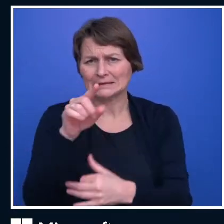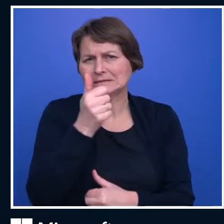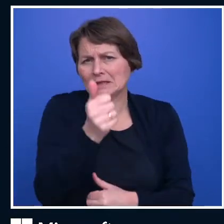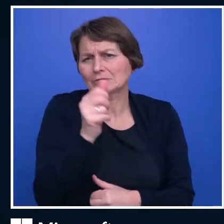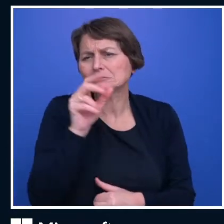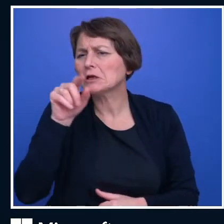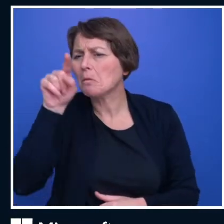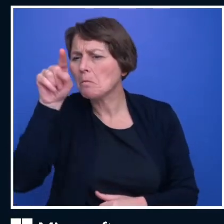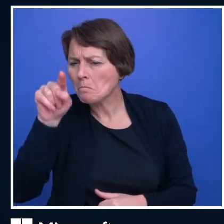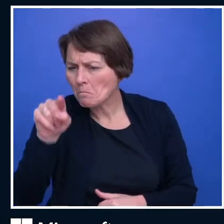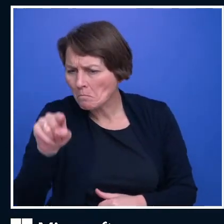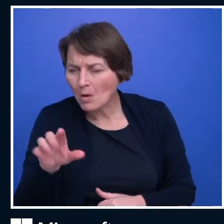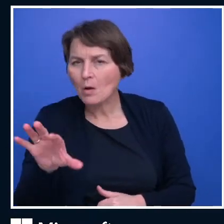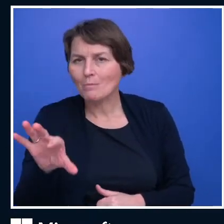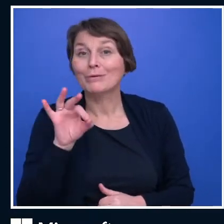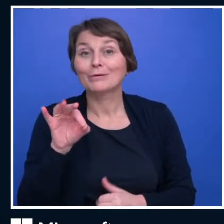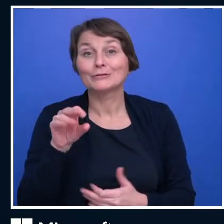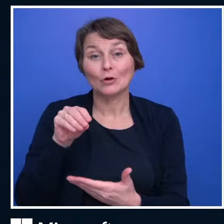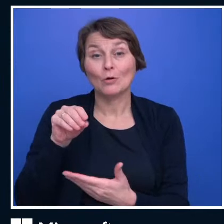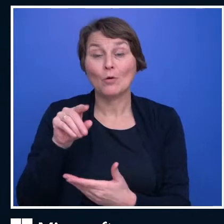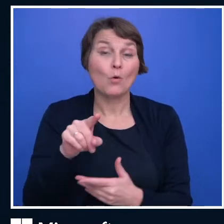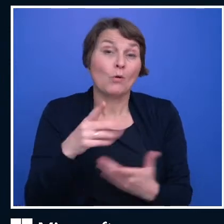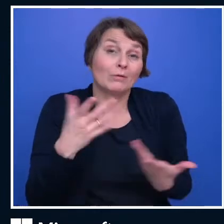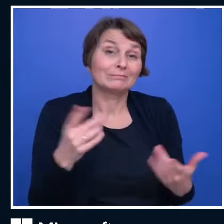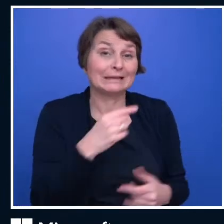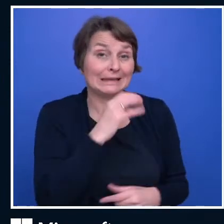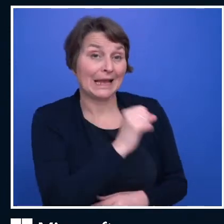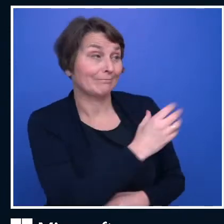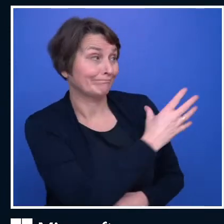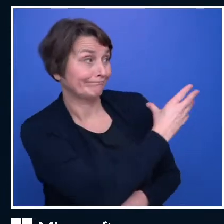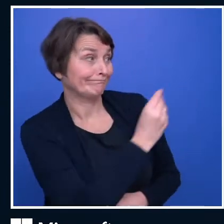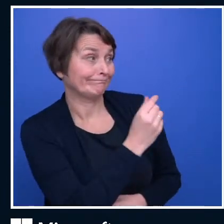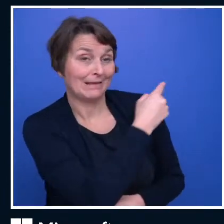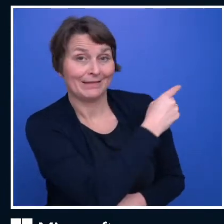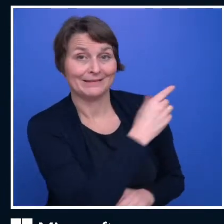note of the link right now from the screen. So it's